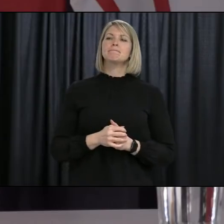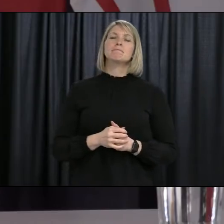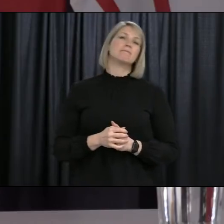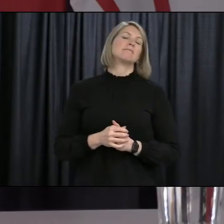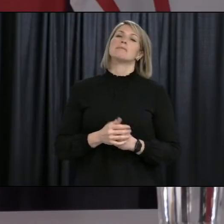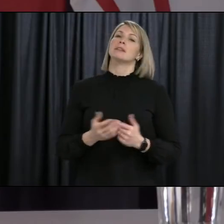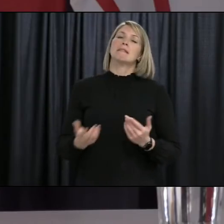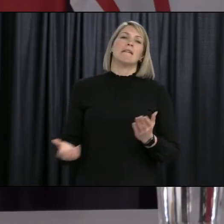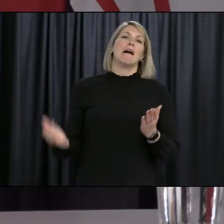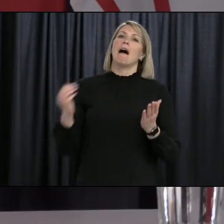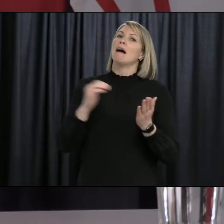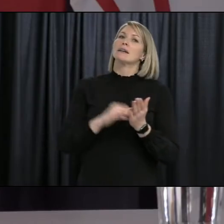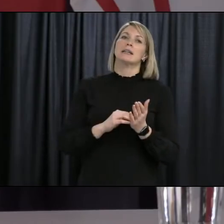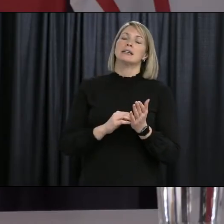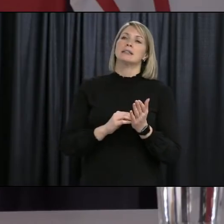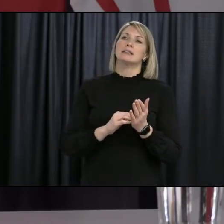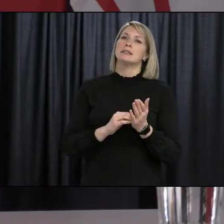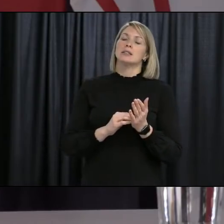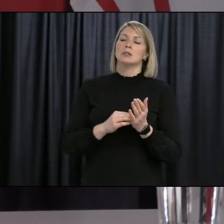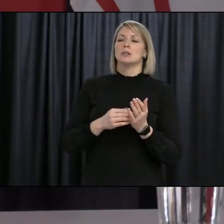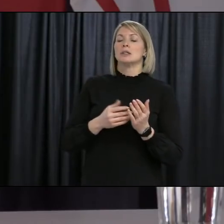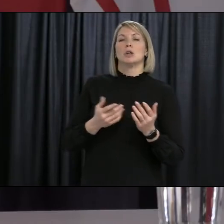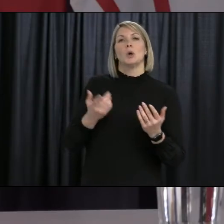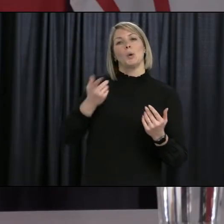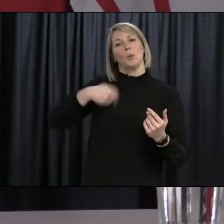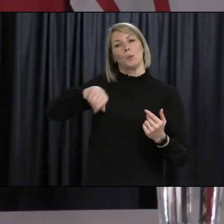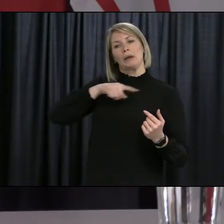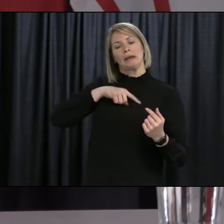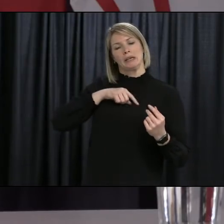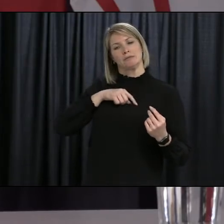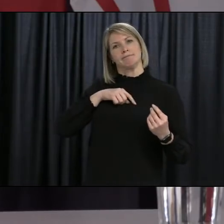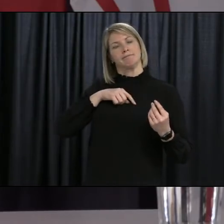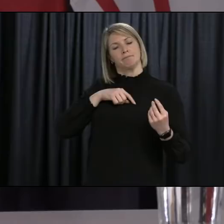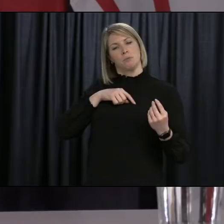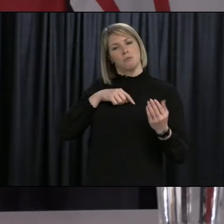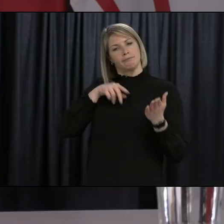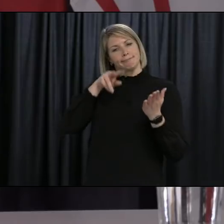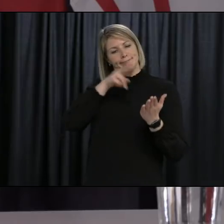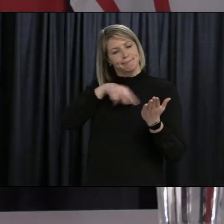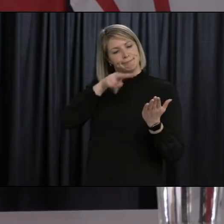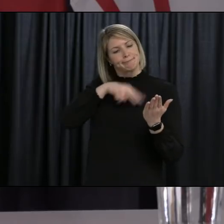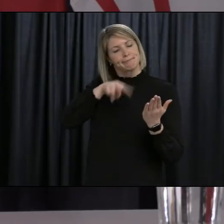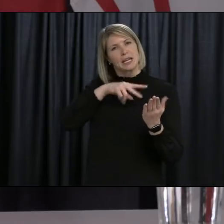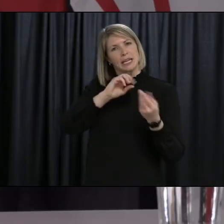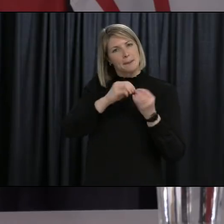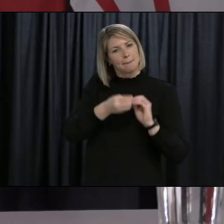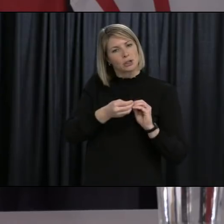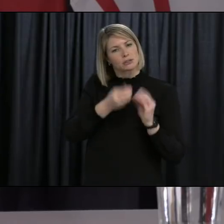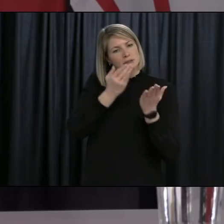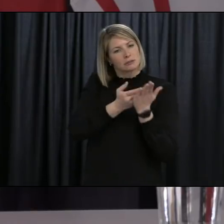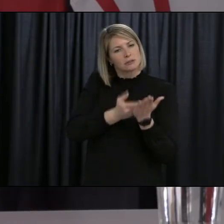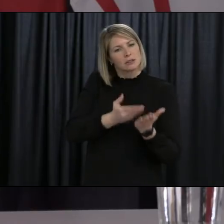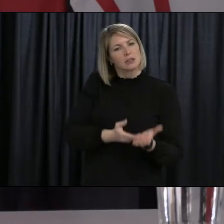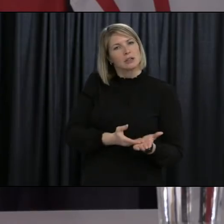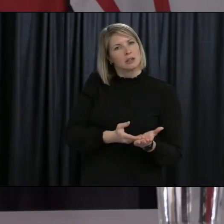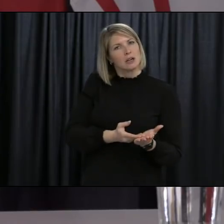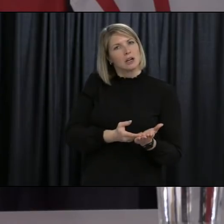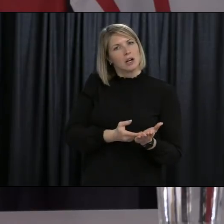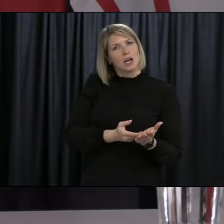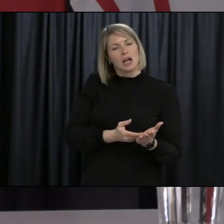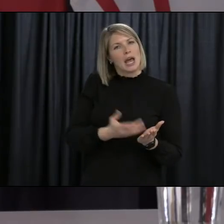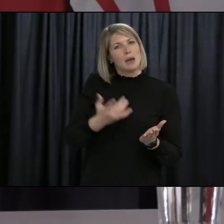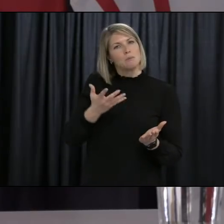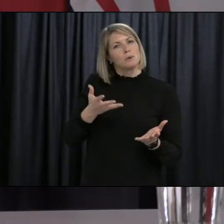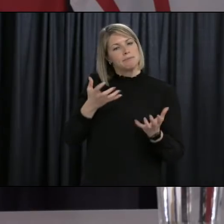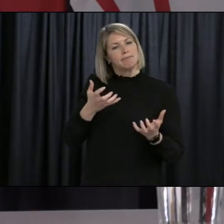at the numbers and we tried to predict the future as best we can. That's how you make decisions. You look at the evidence available to you and you try